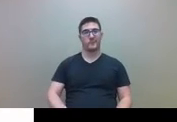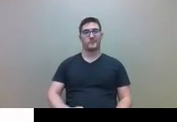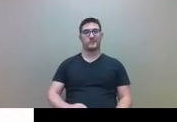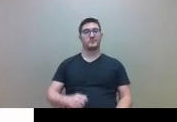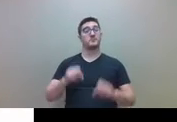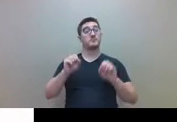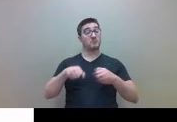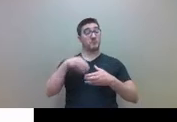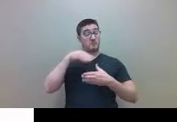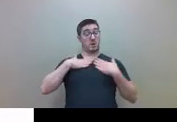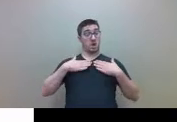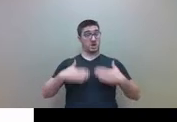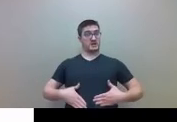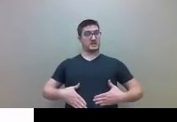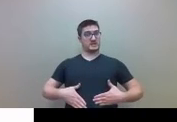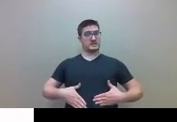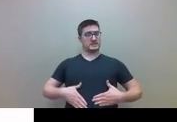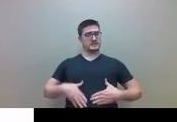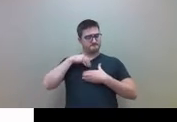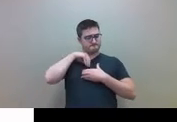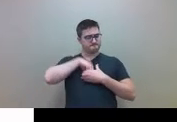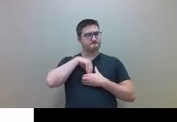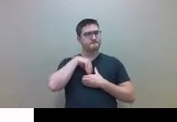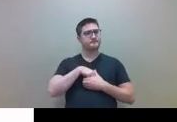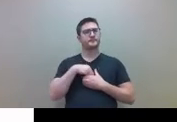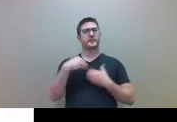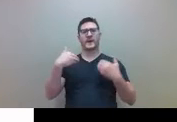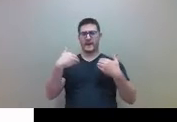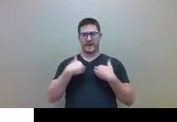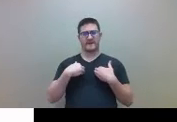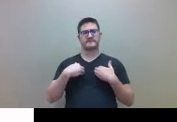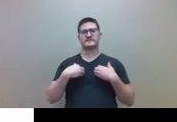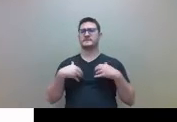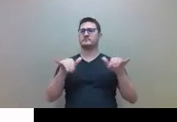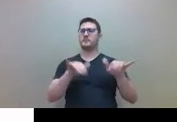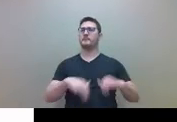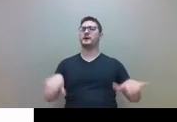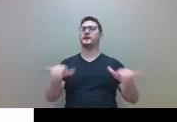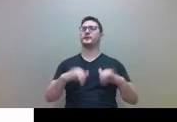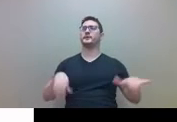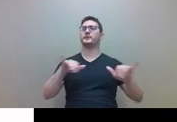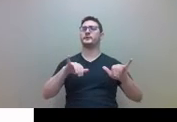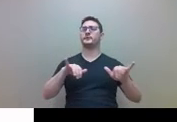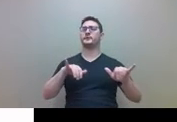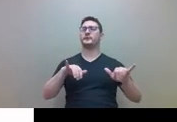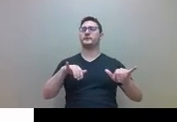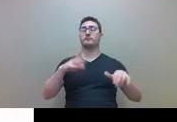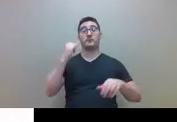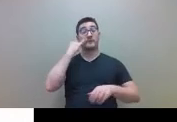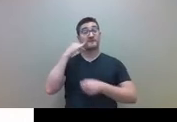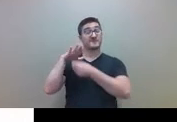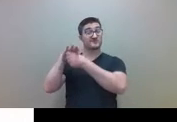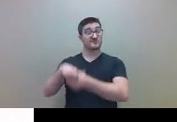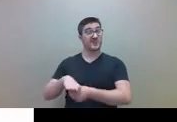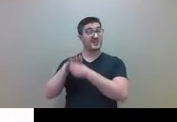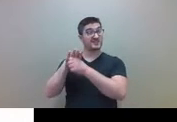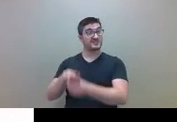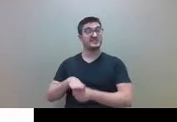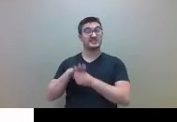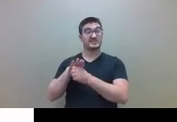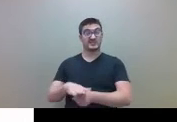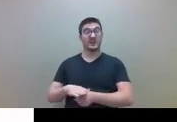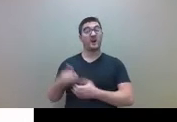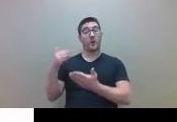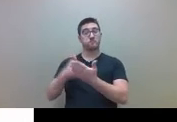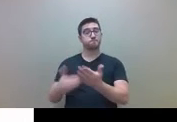our bodies. When it's coupled with long-term exposure to stress, it is more